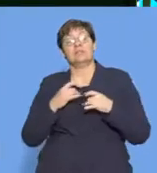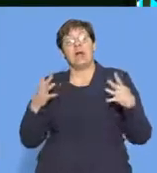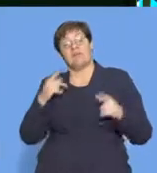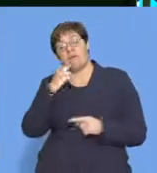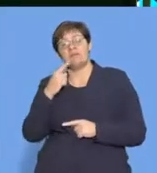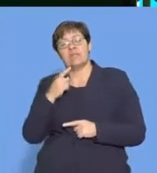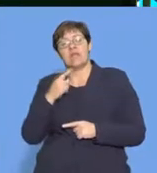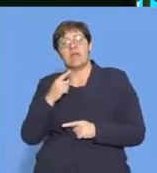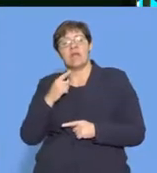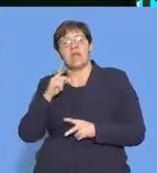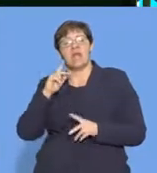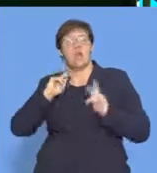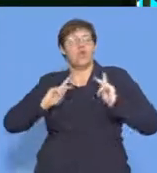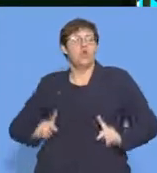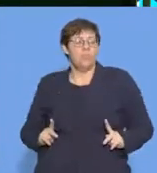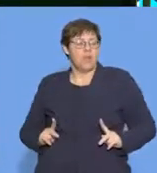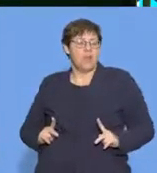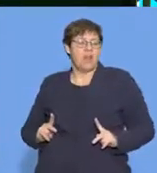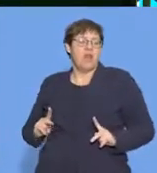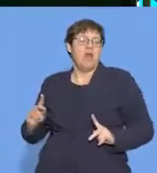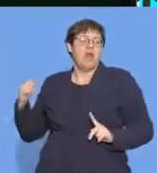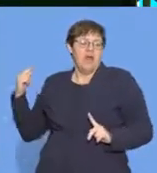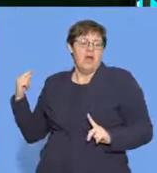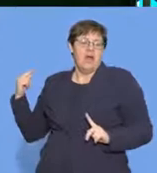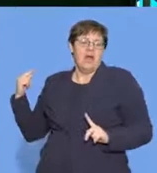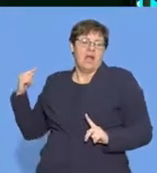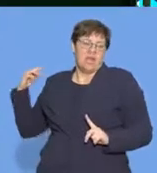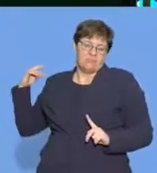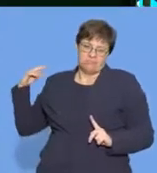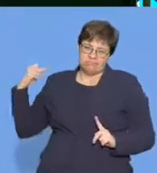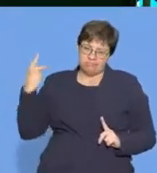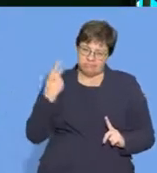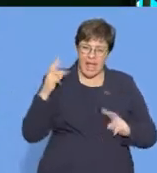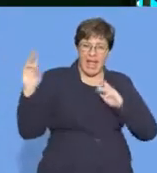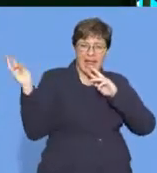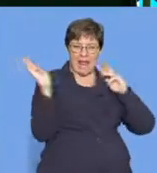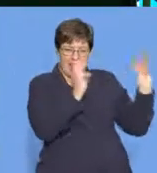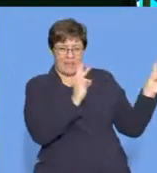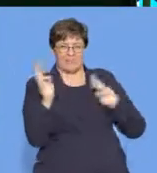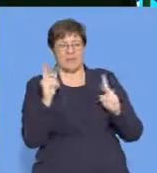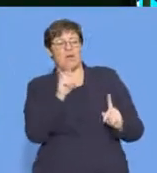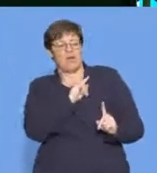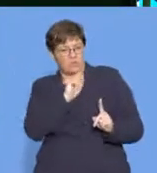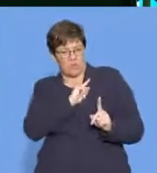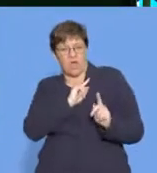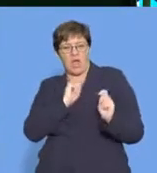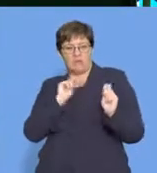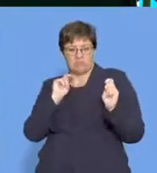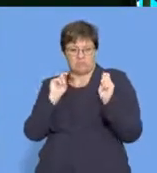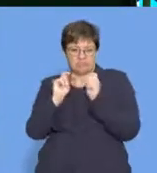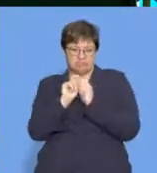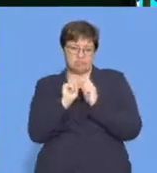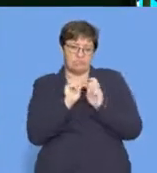about human evolution, and we said very often it was climate that caused human evolution, or